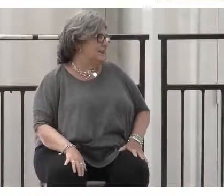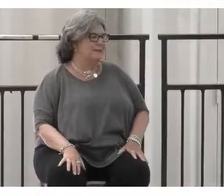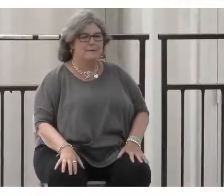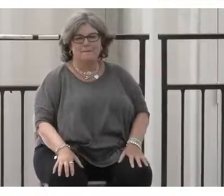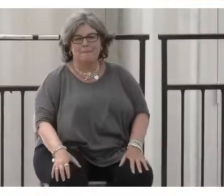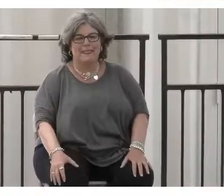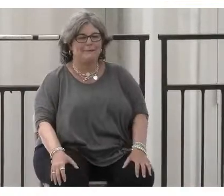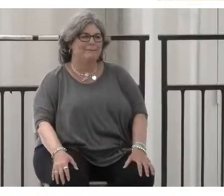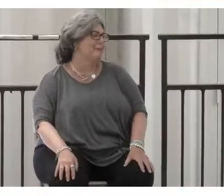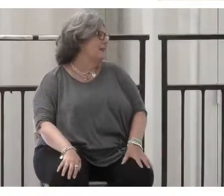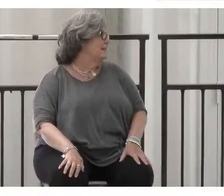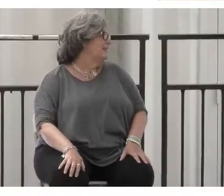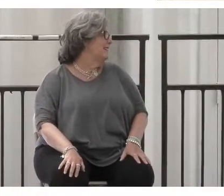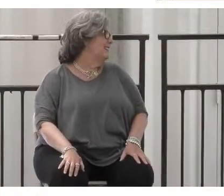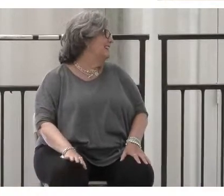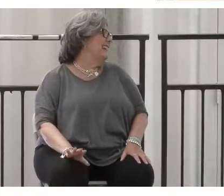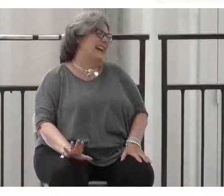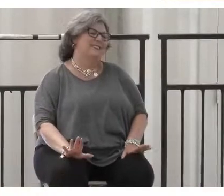1, 2.